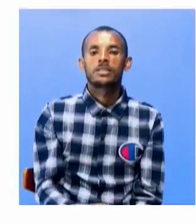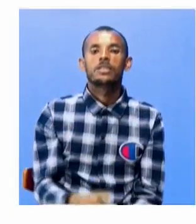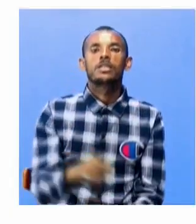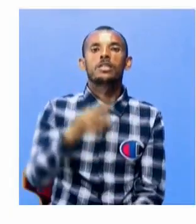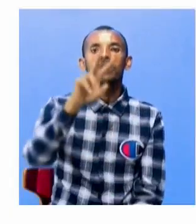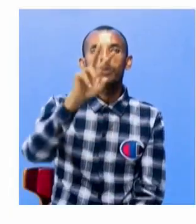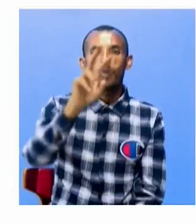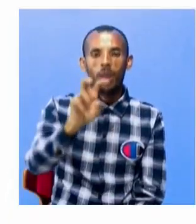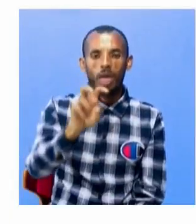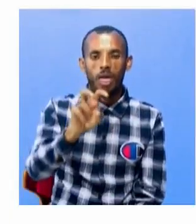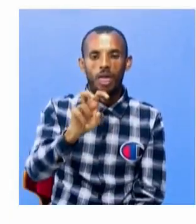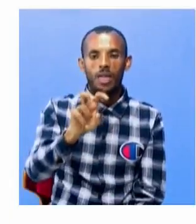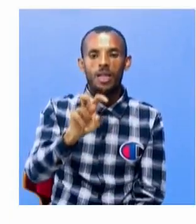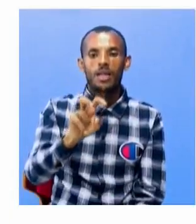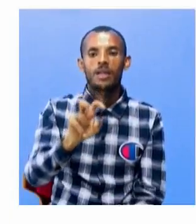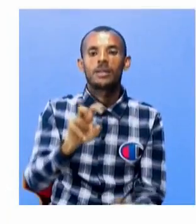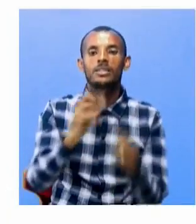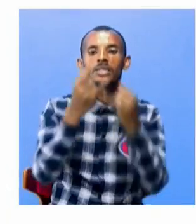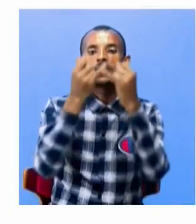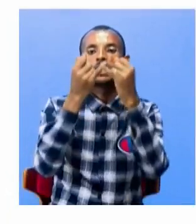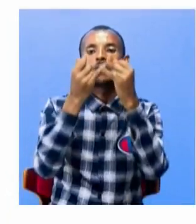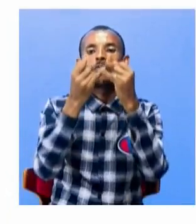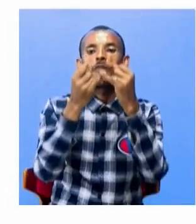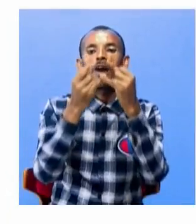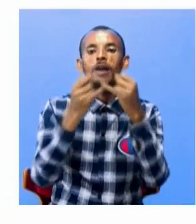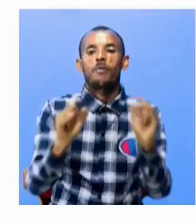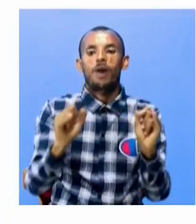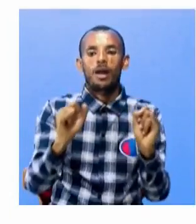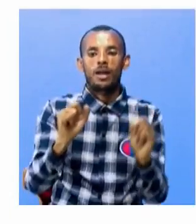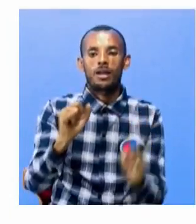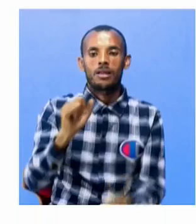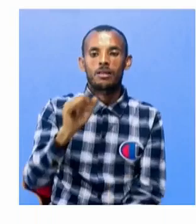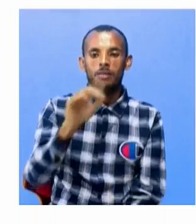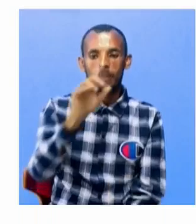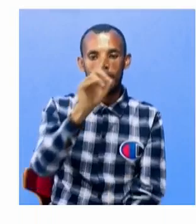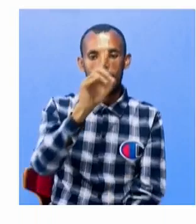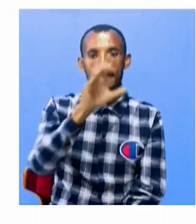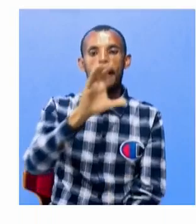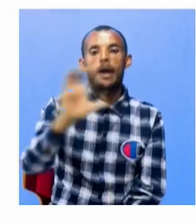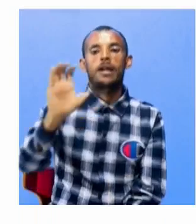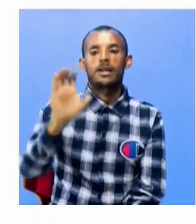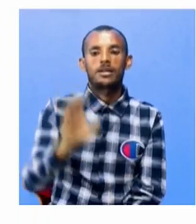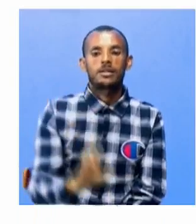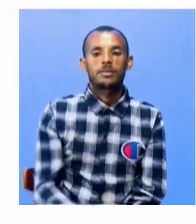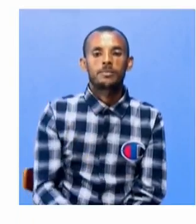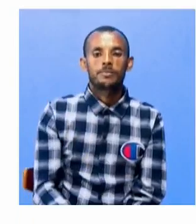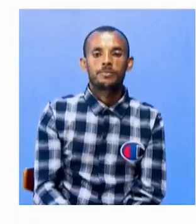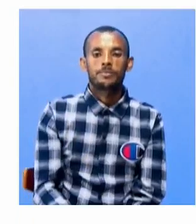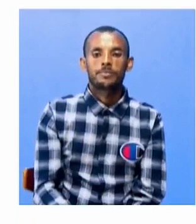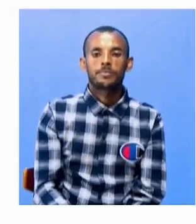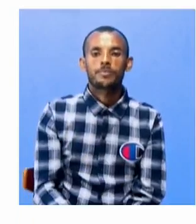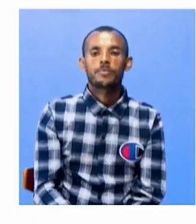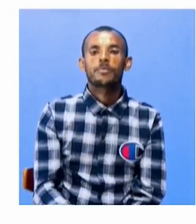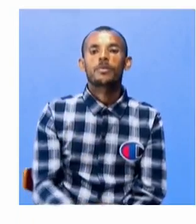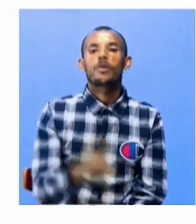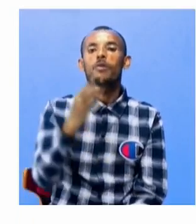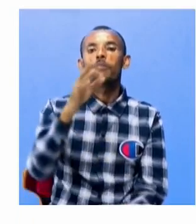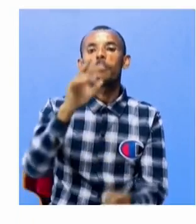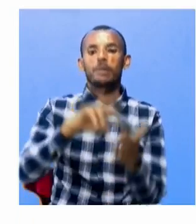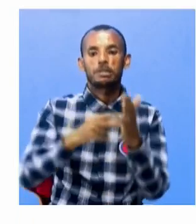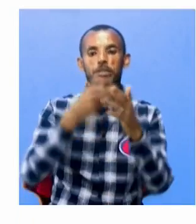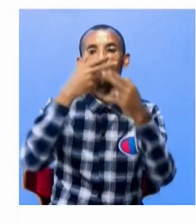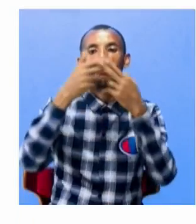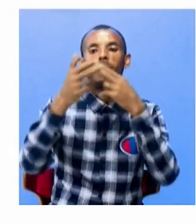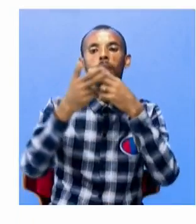form. 20% means this 20 out of 100. Of means